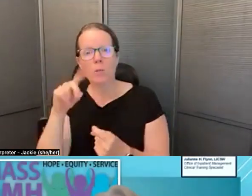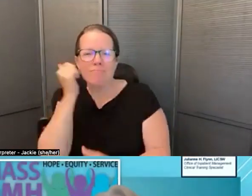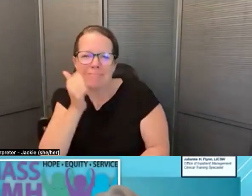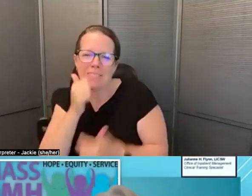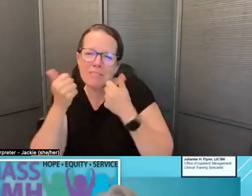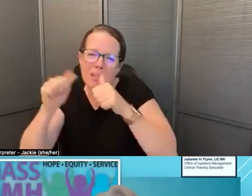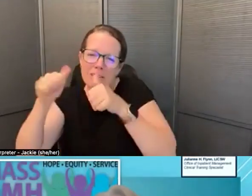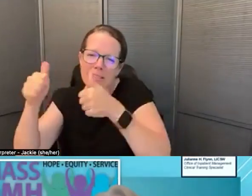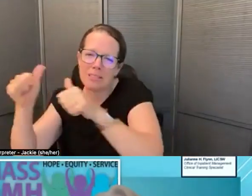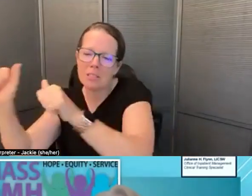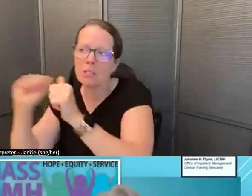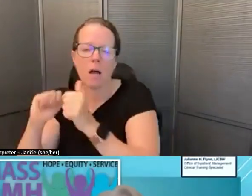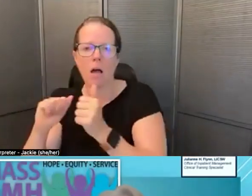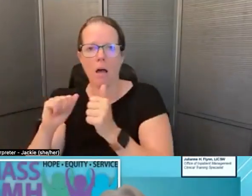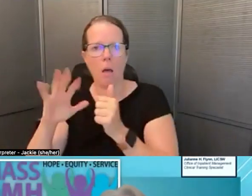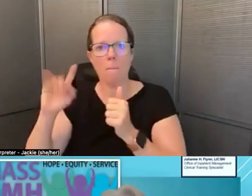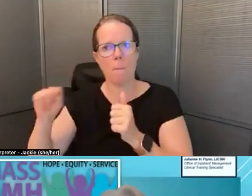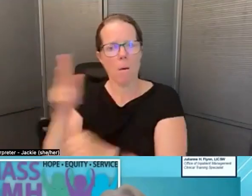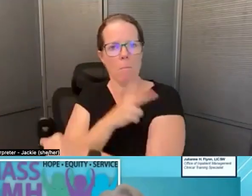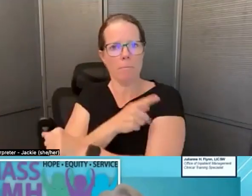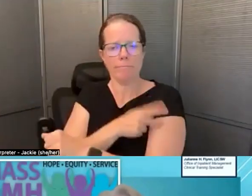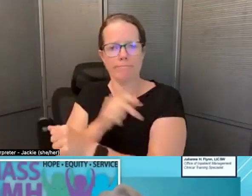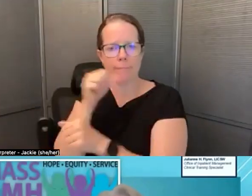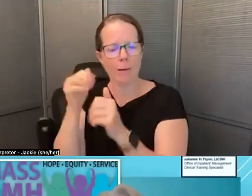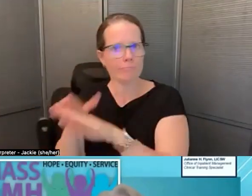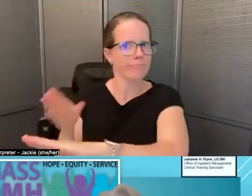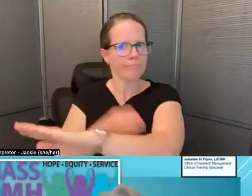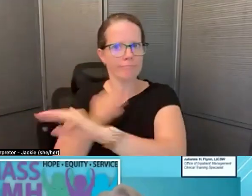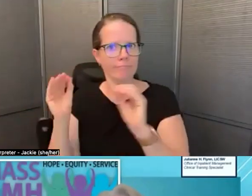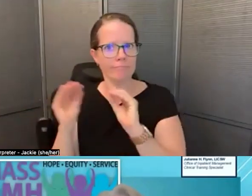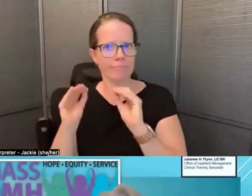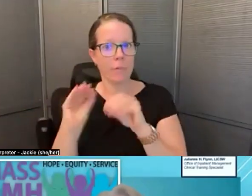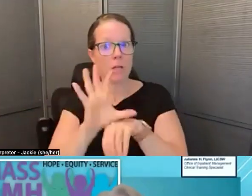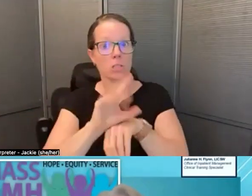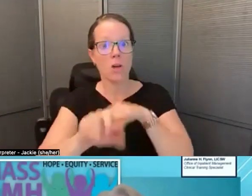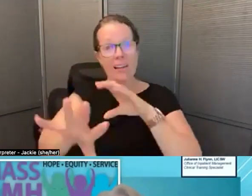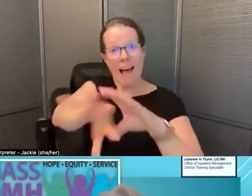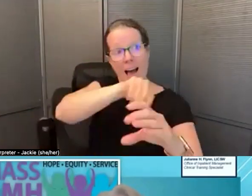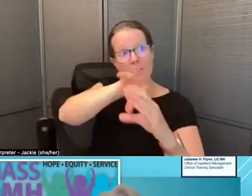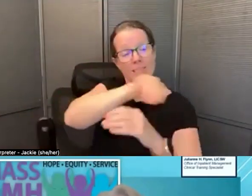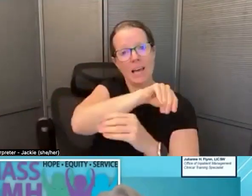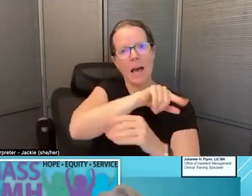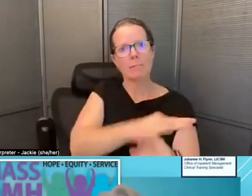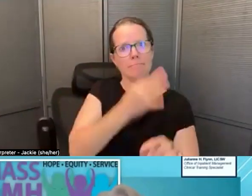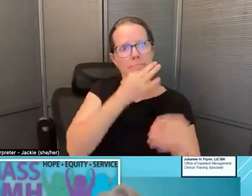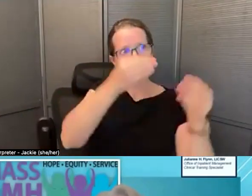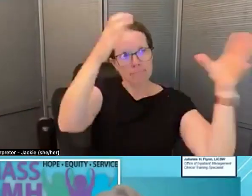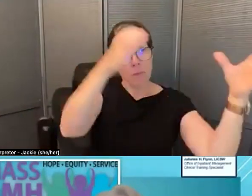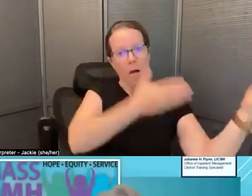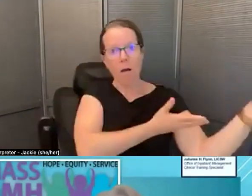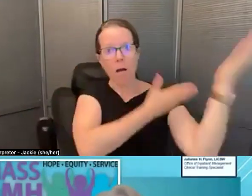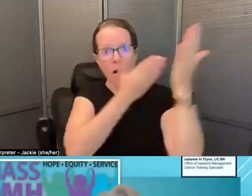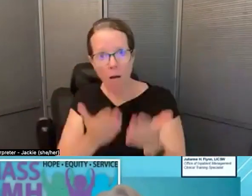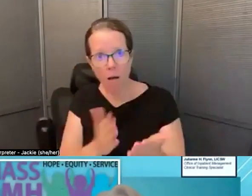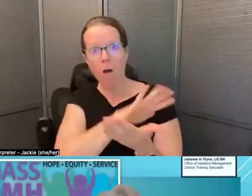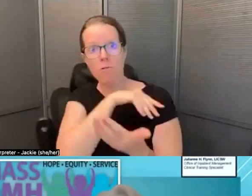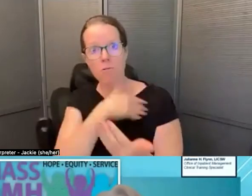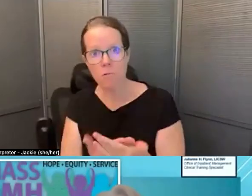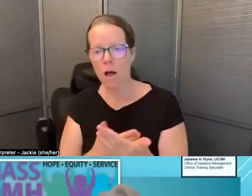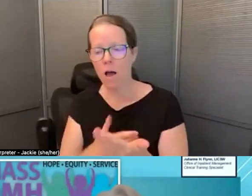efforts. So I think having the consultants come in just gave us some validation as to what we're doing,